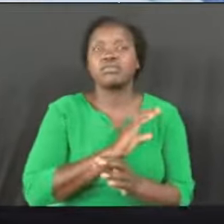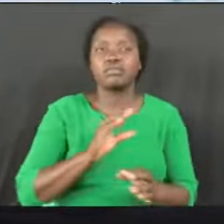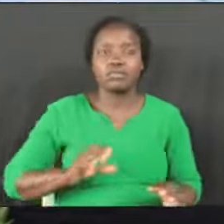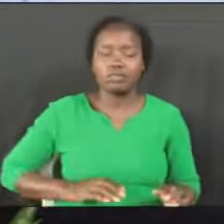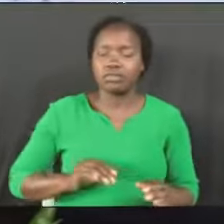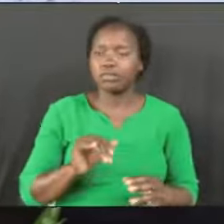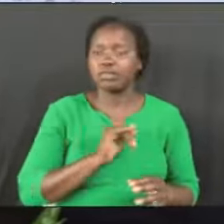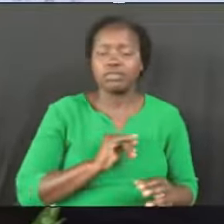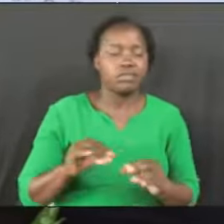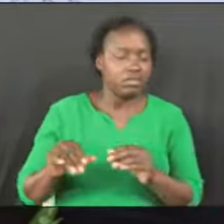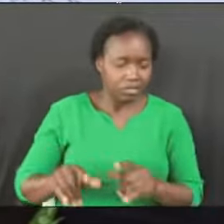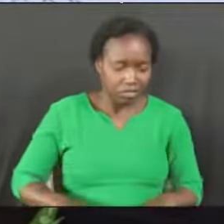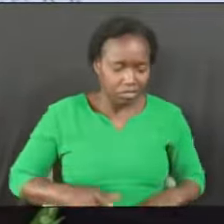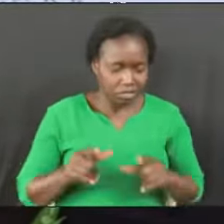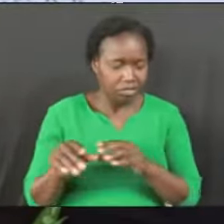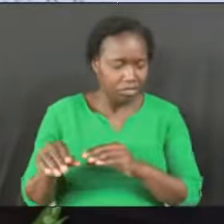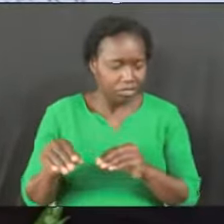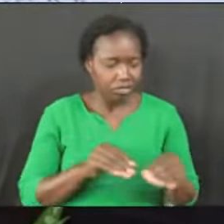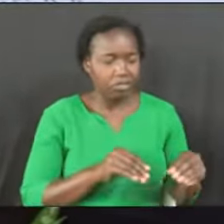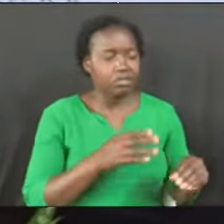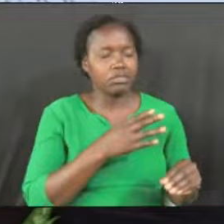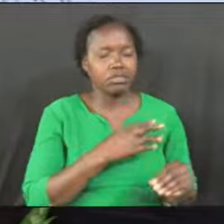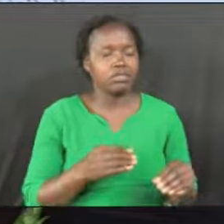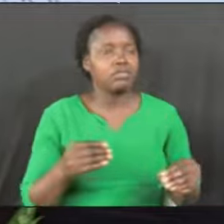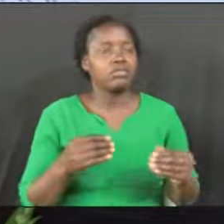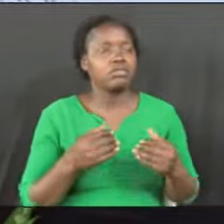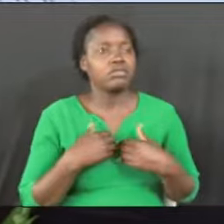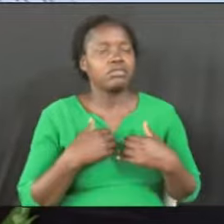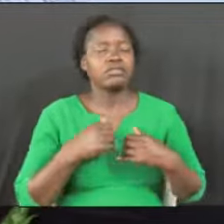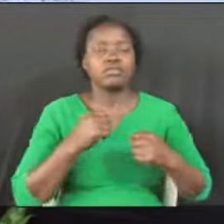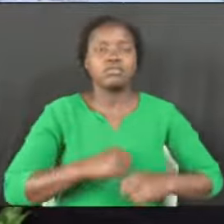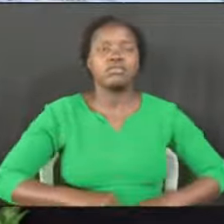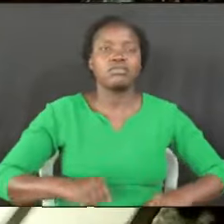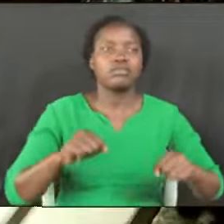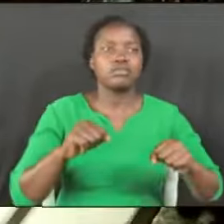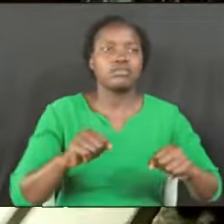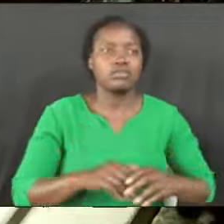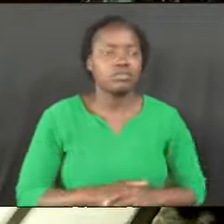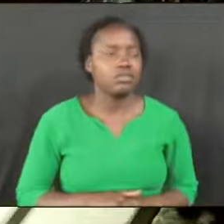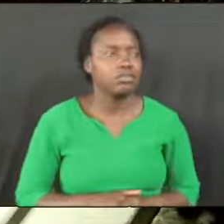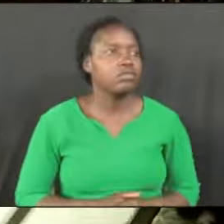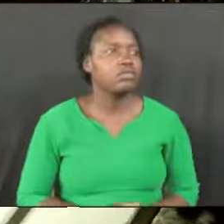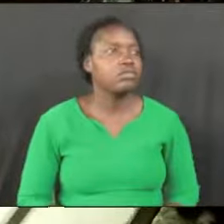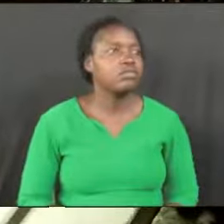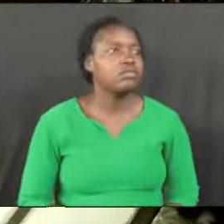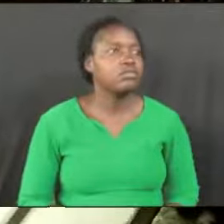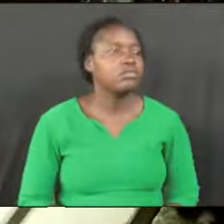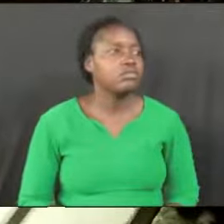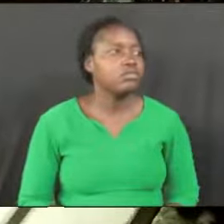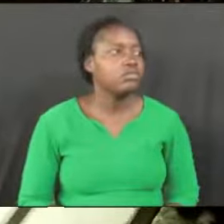I move, and in Christ I have my being. Do I have a witness here?